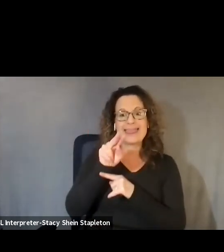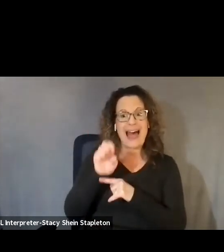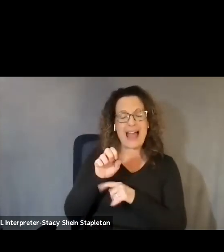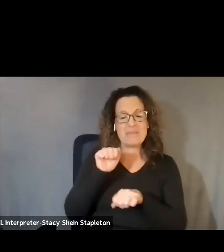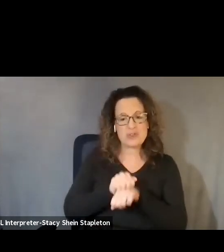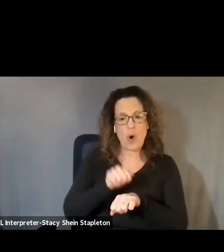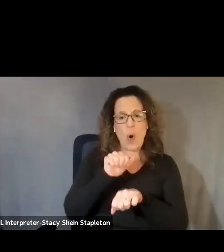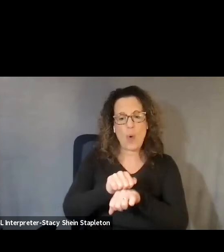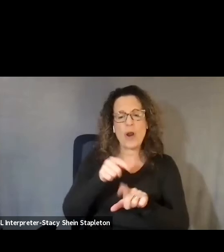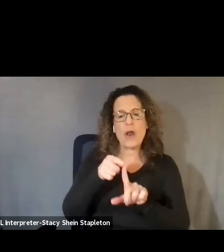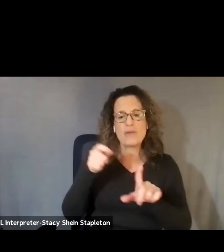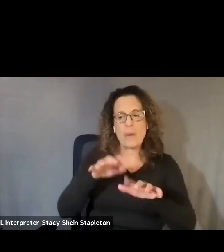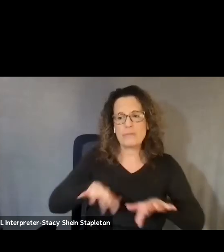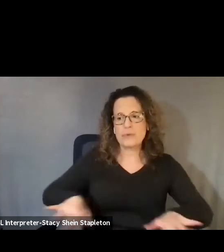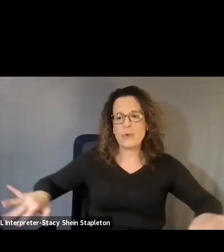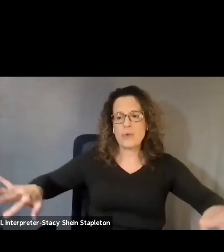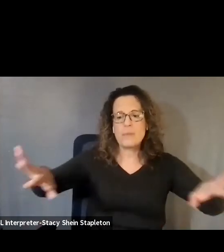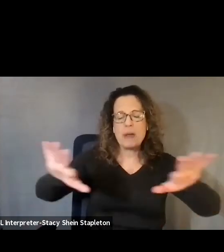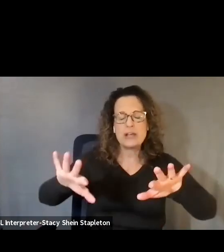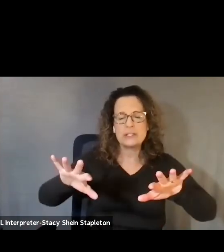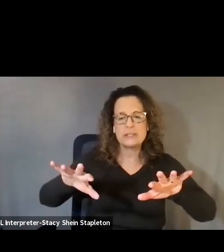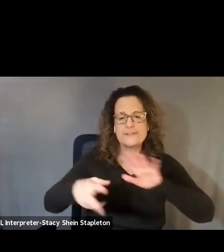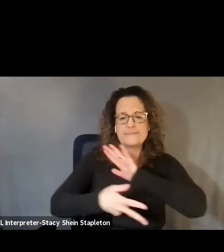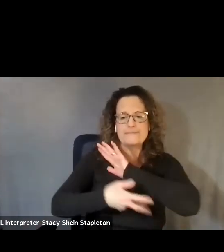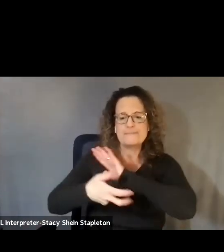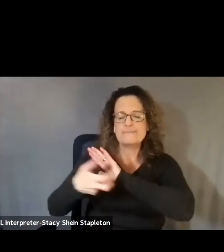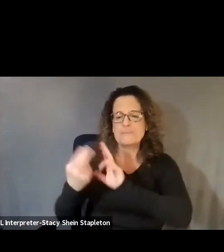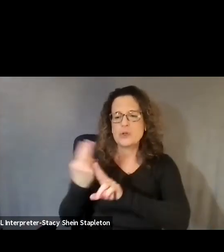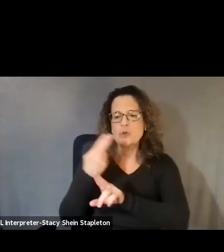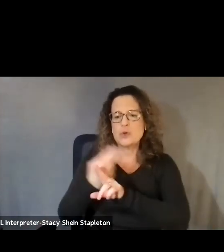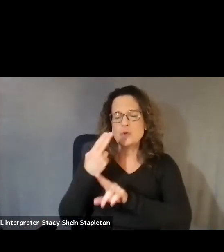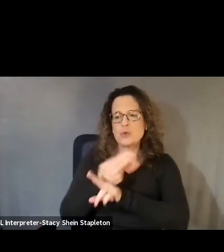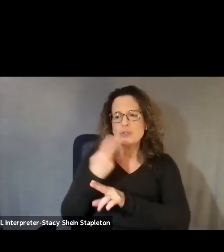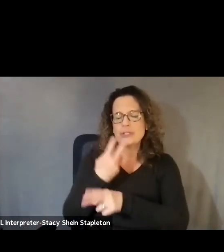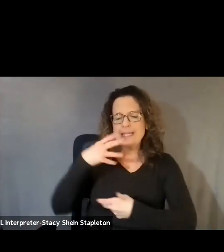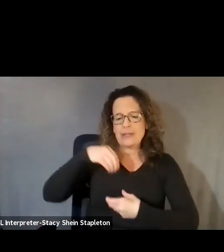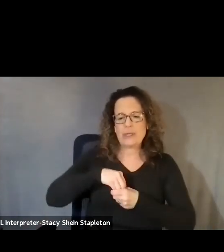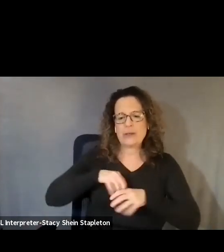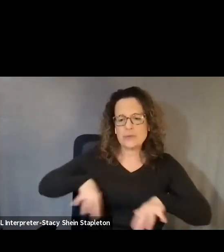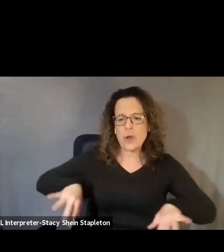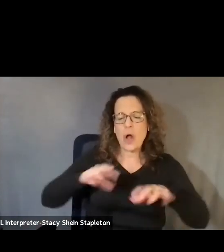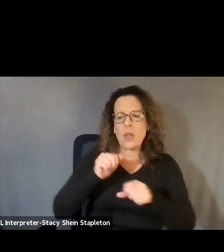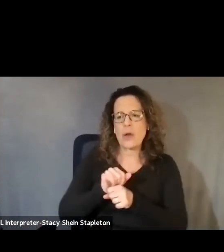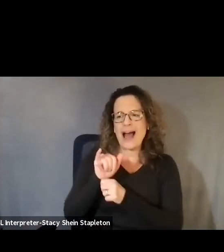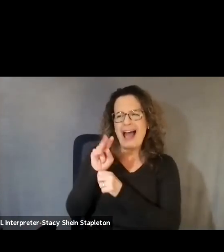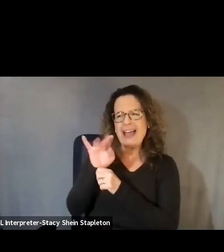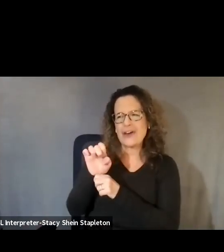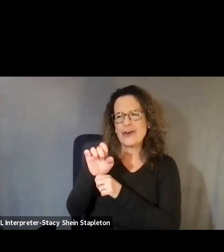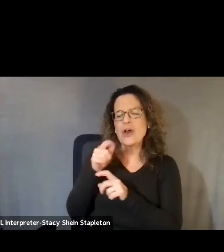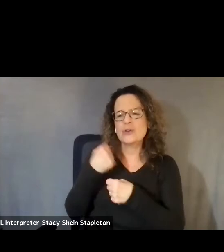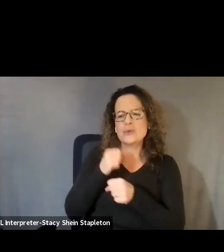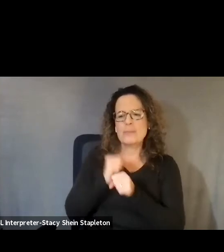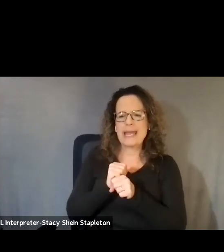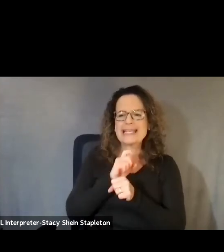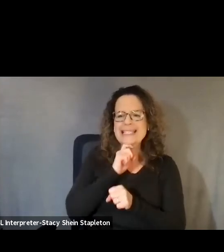limestone from formations around the Great Lakes that was used as an ingredient along with iron ore to make